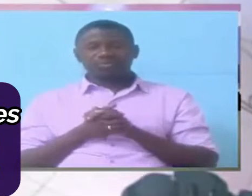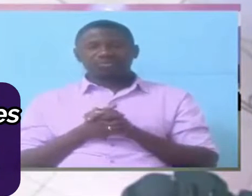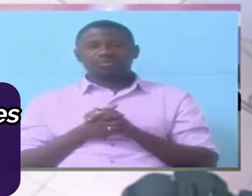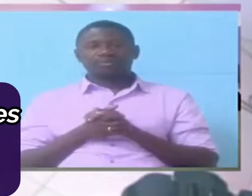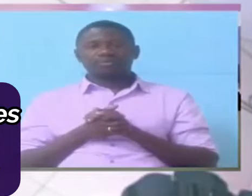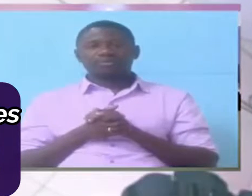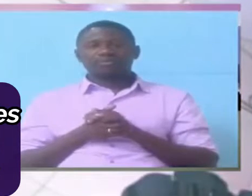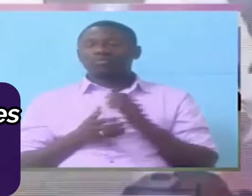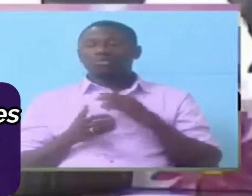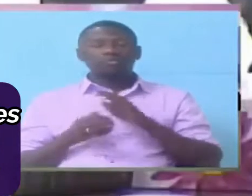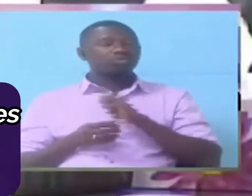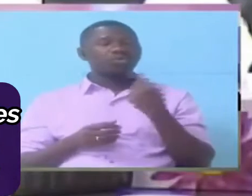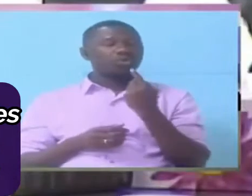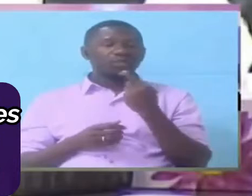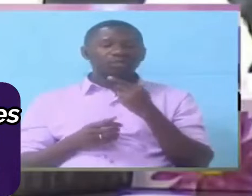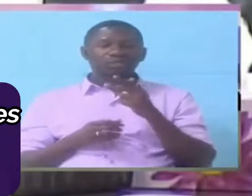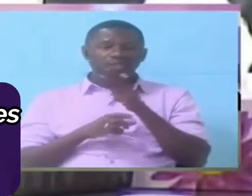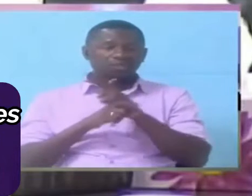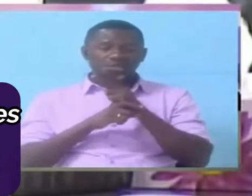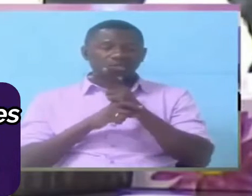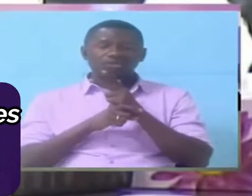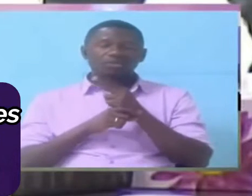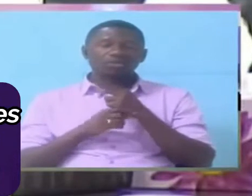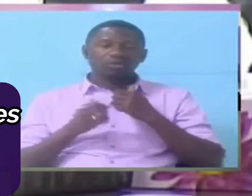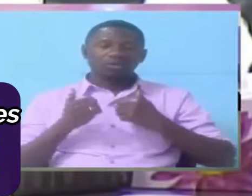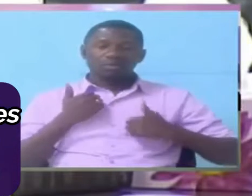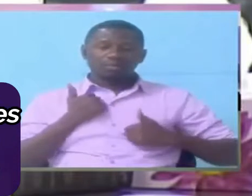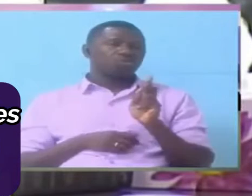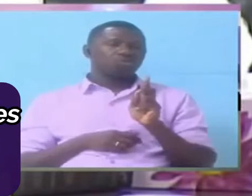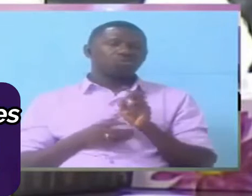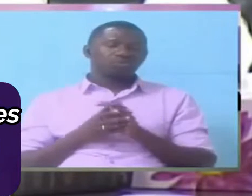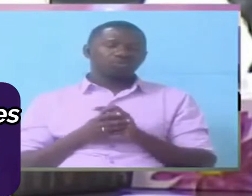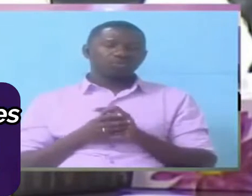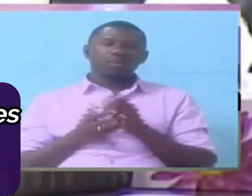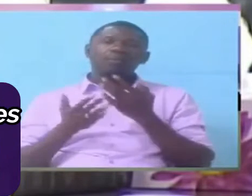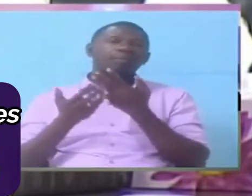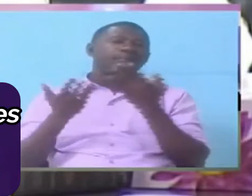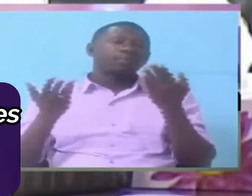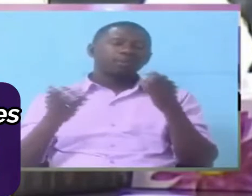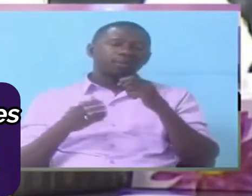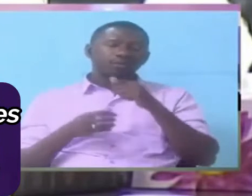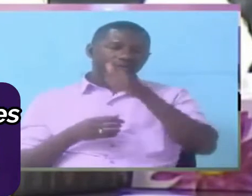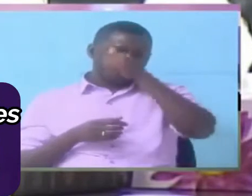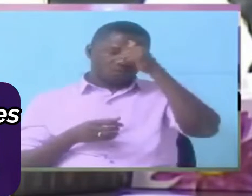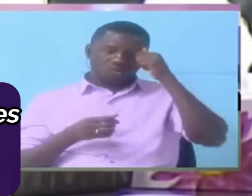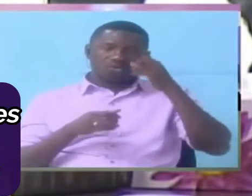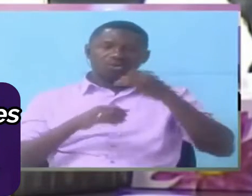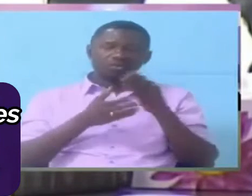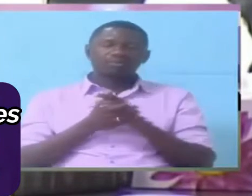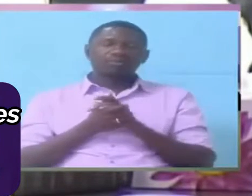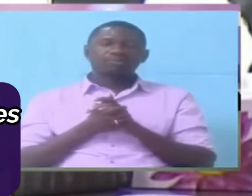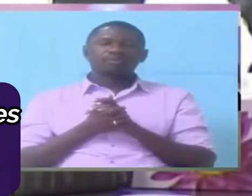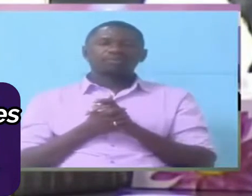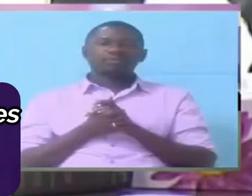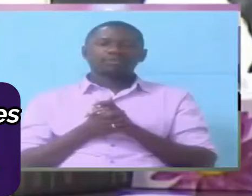mark. But it is not only the security officers. There are many institutions.